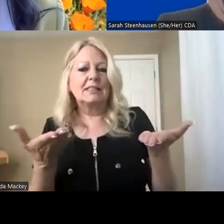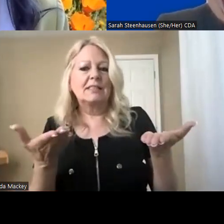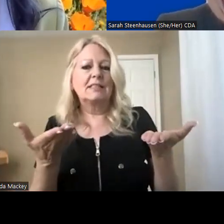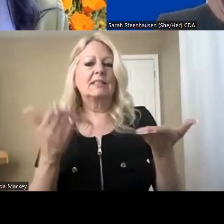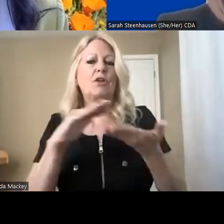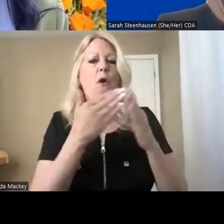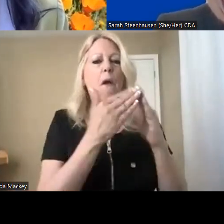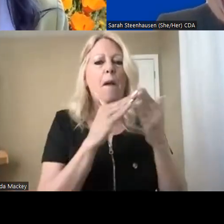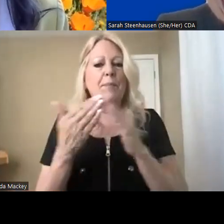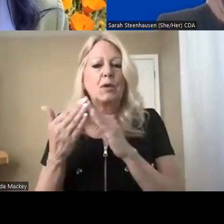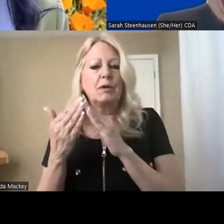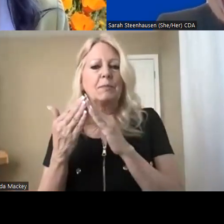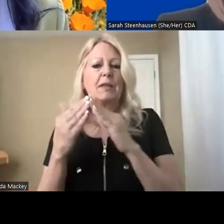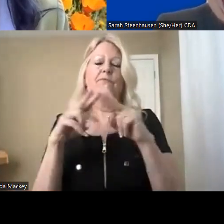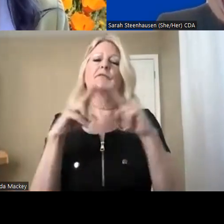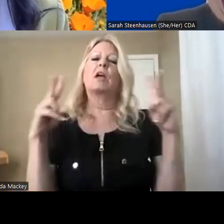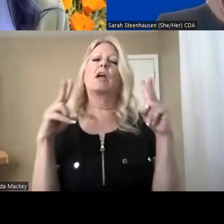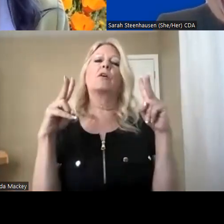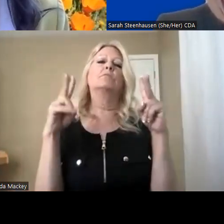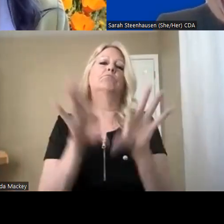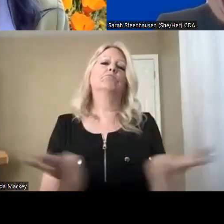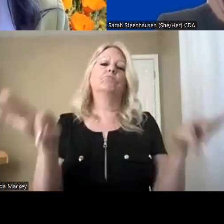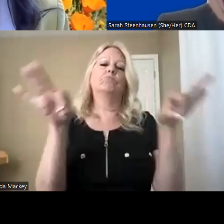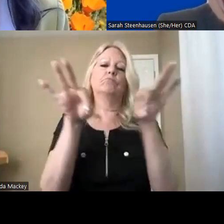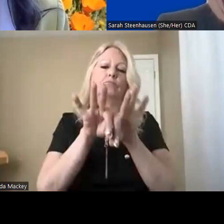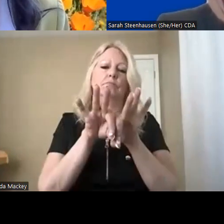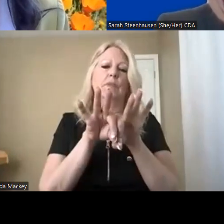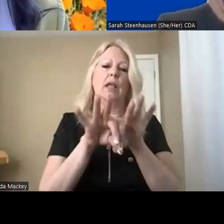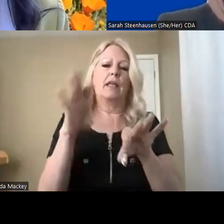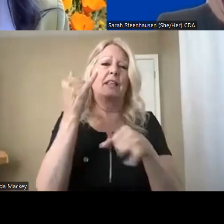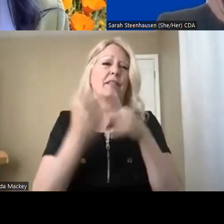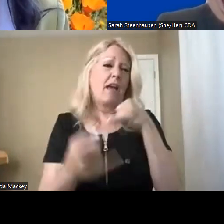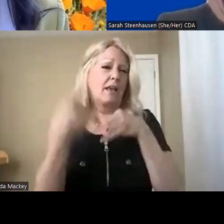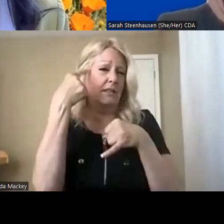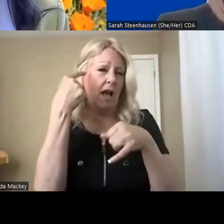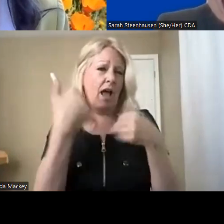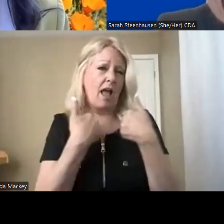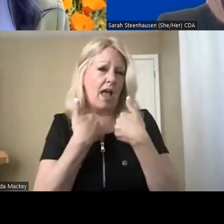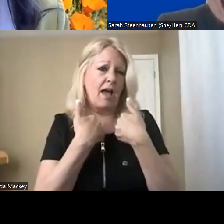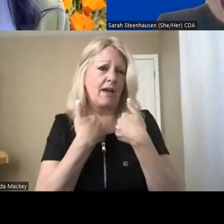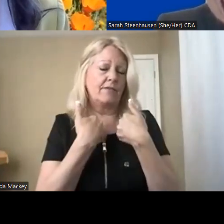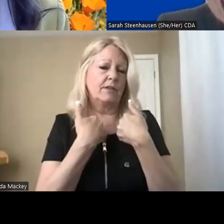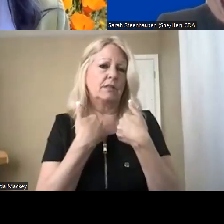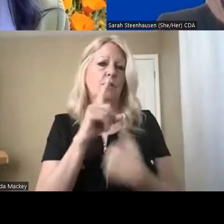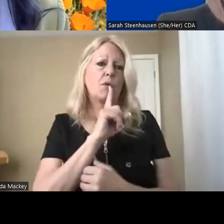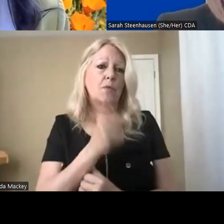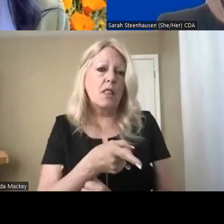vital. But I think the last thought that I have is just really